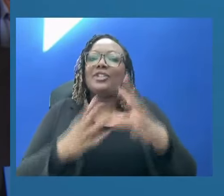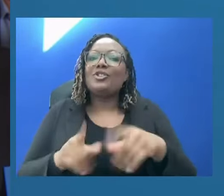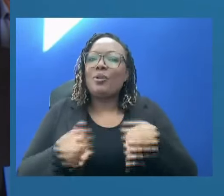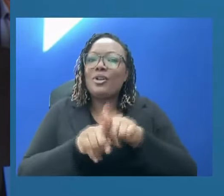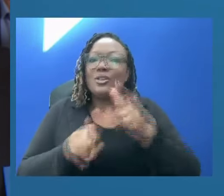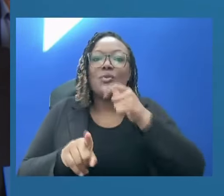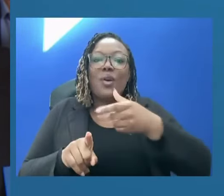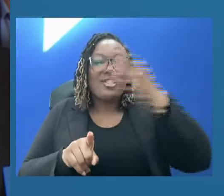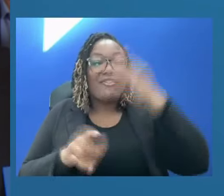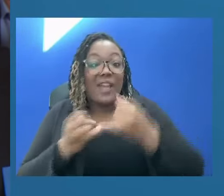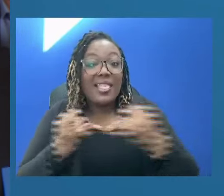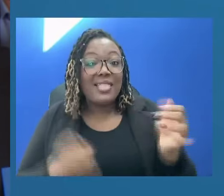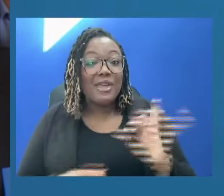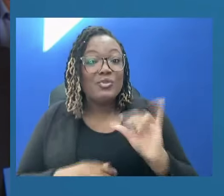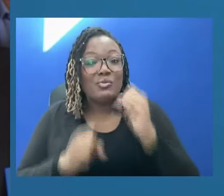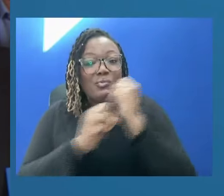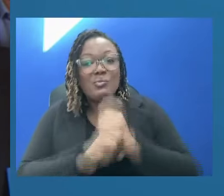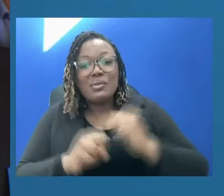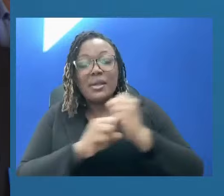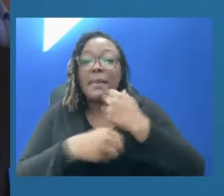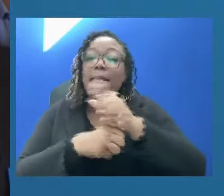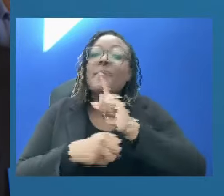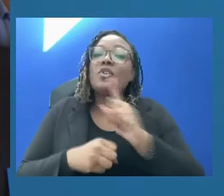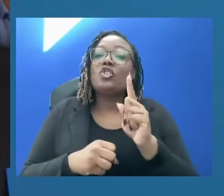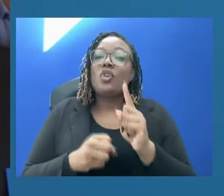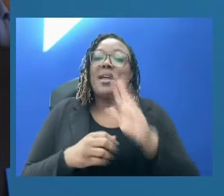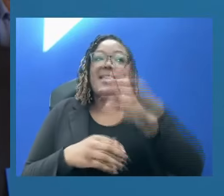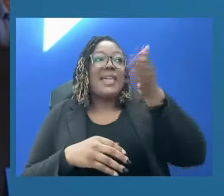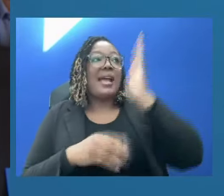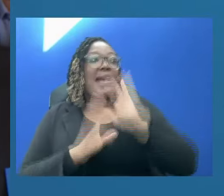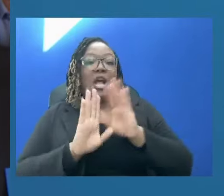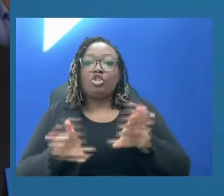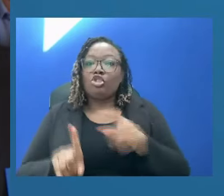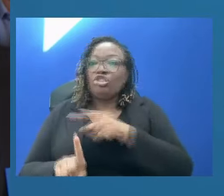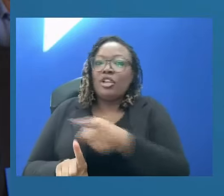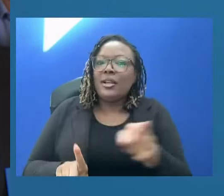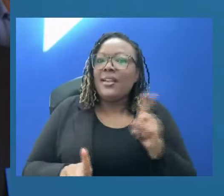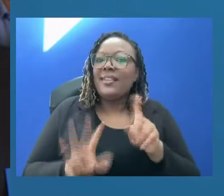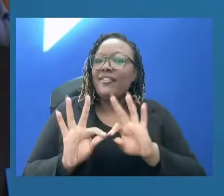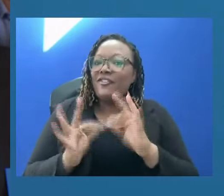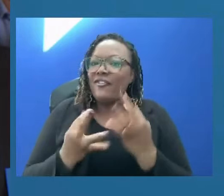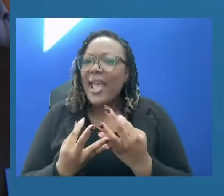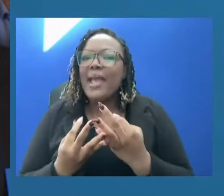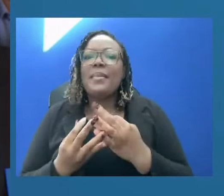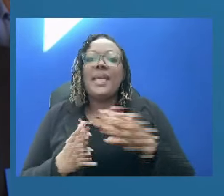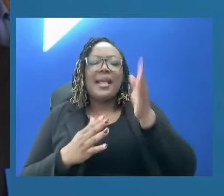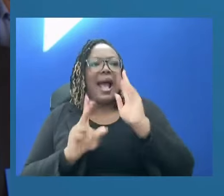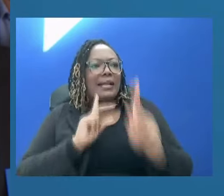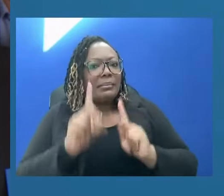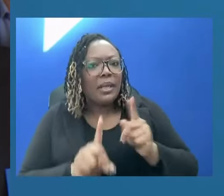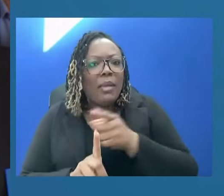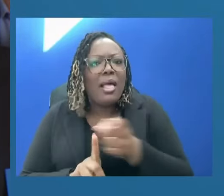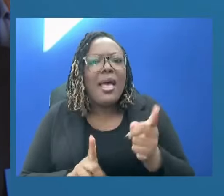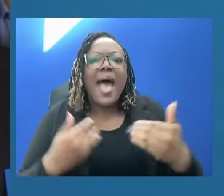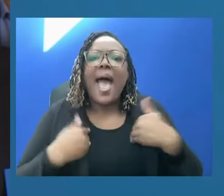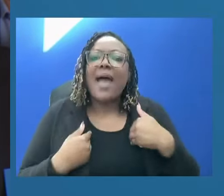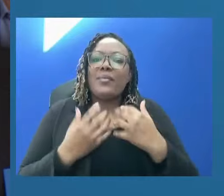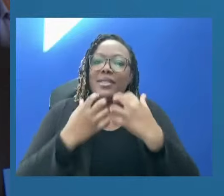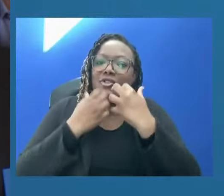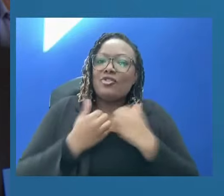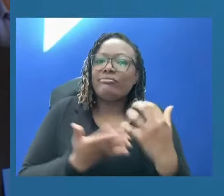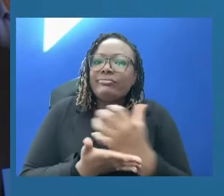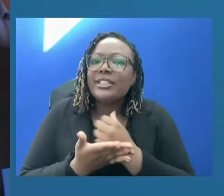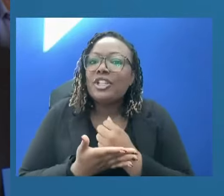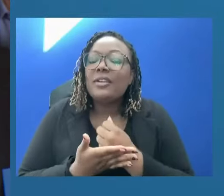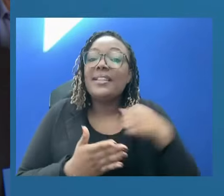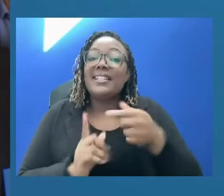the front lines of making sure that God's children, God's families, God's people have what they deserve. This is our